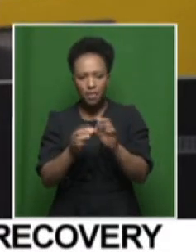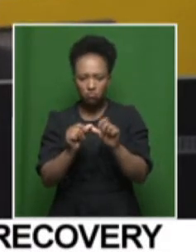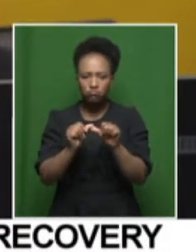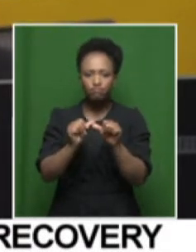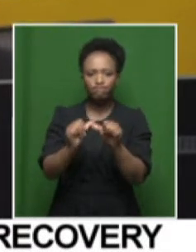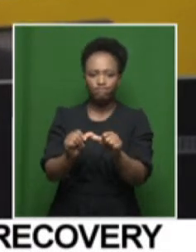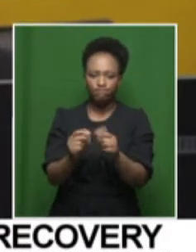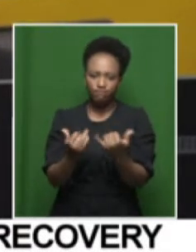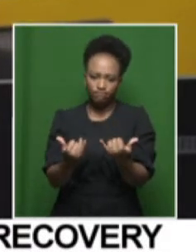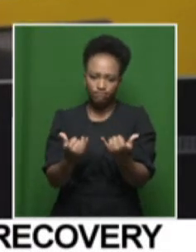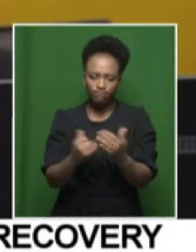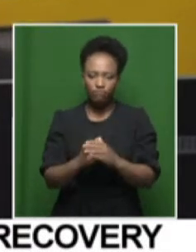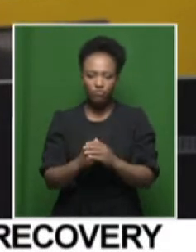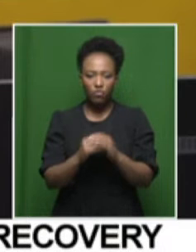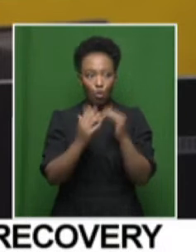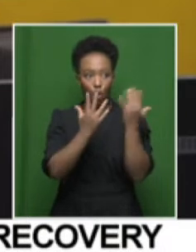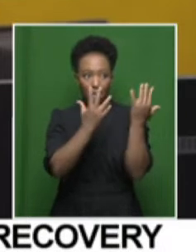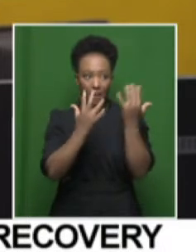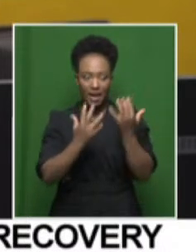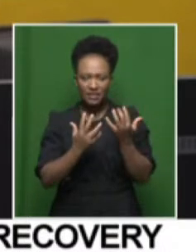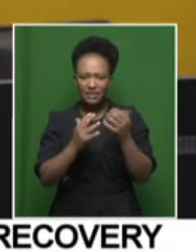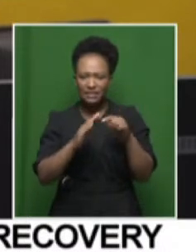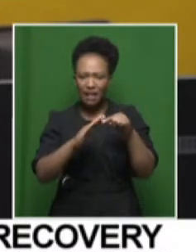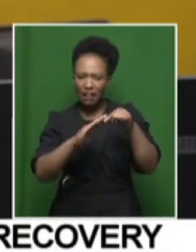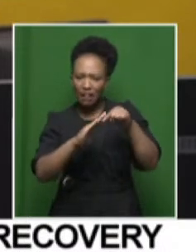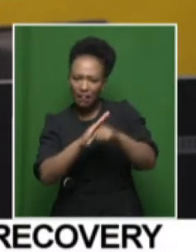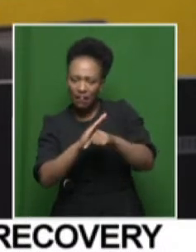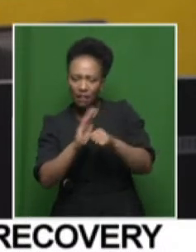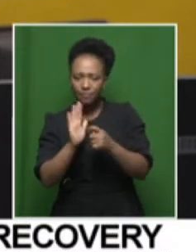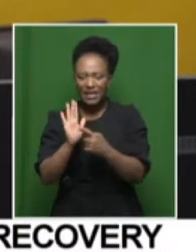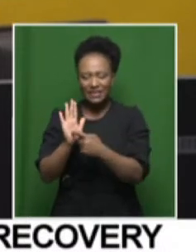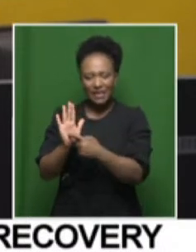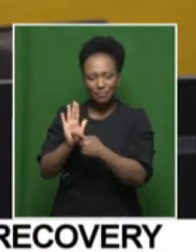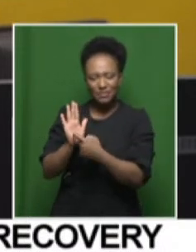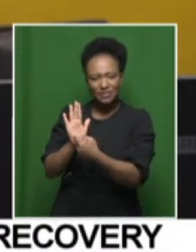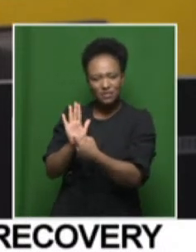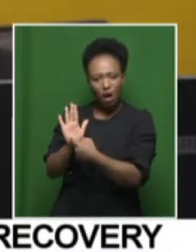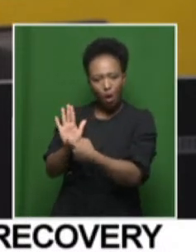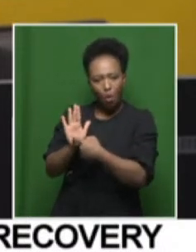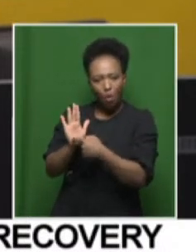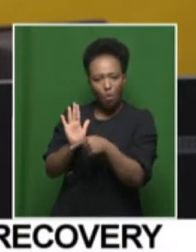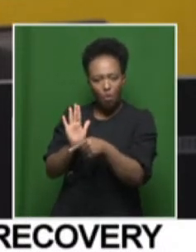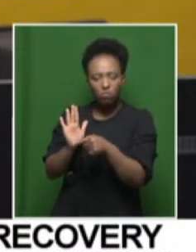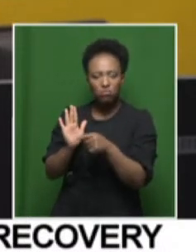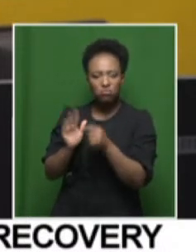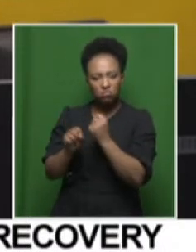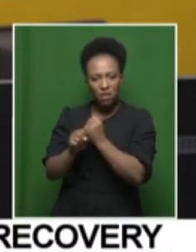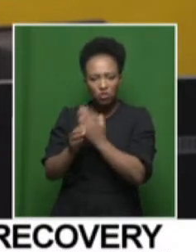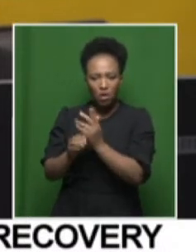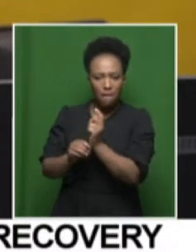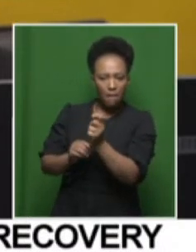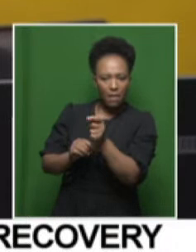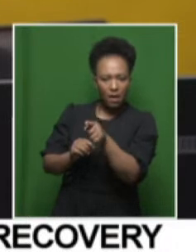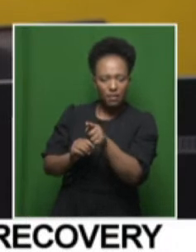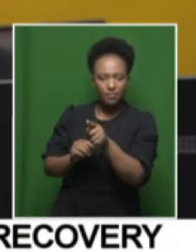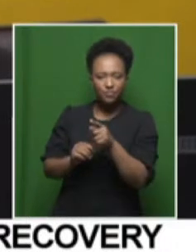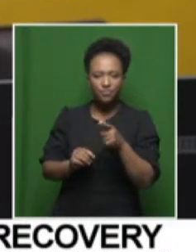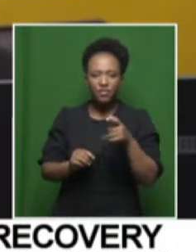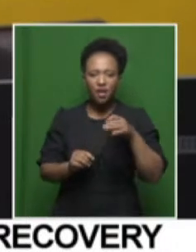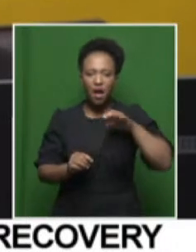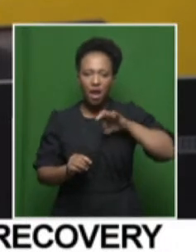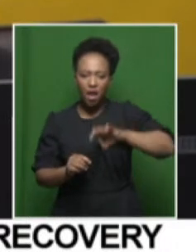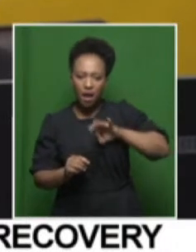It narrows the budget deficit and stabilizes debt. It also extends income and